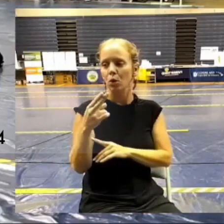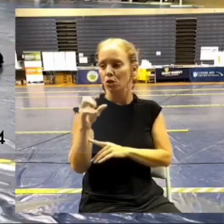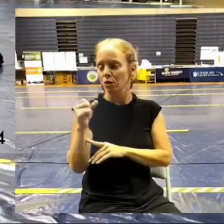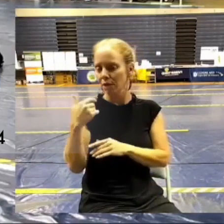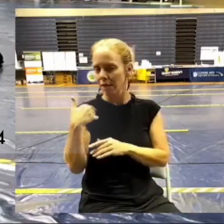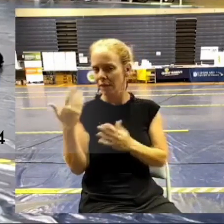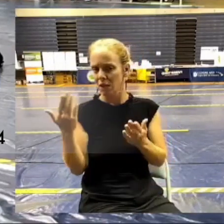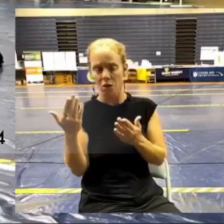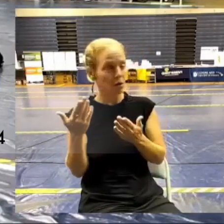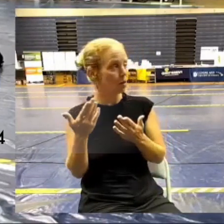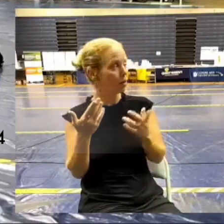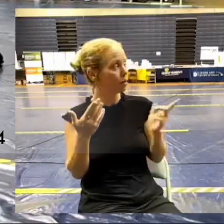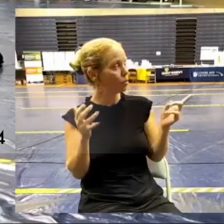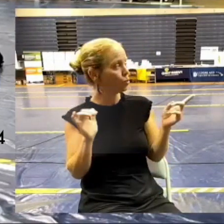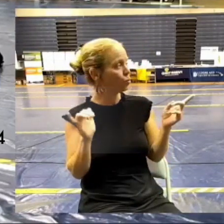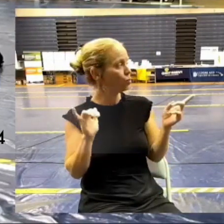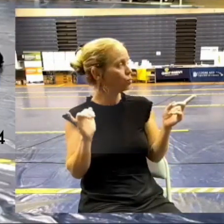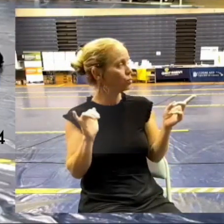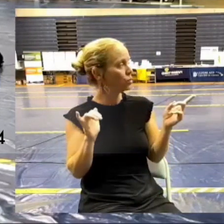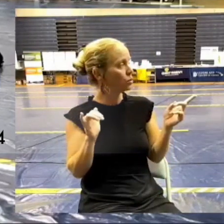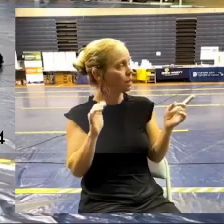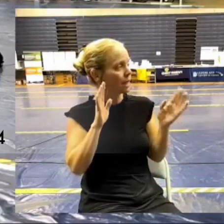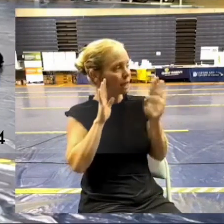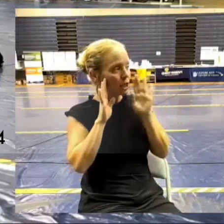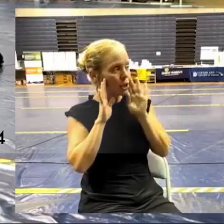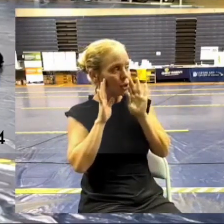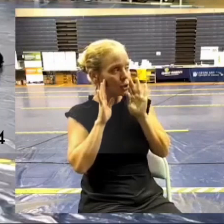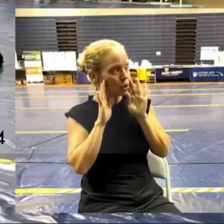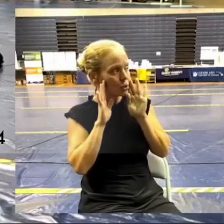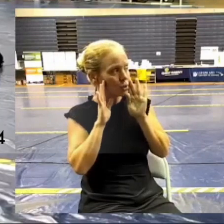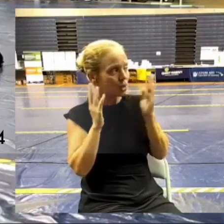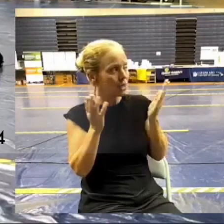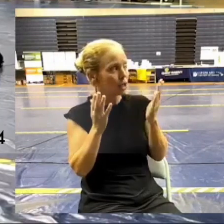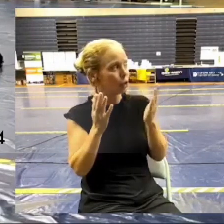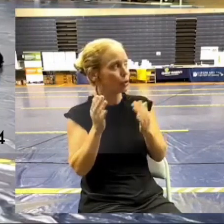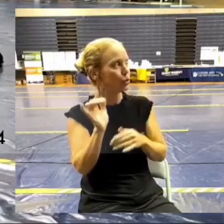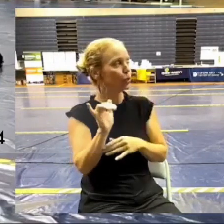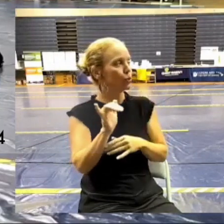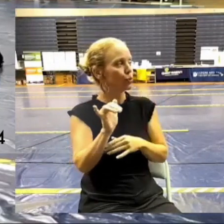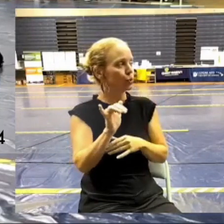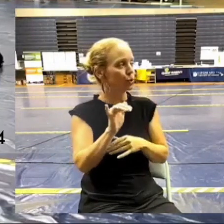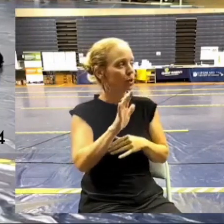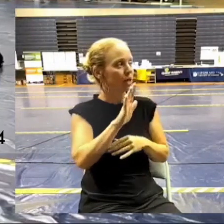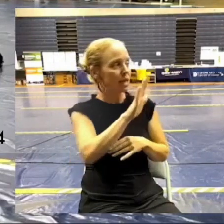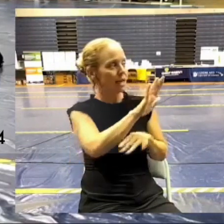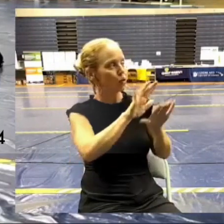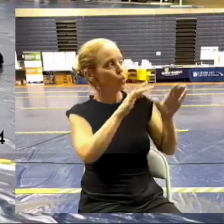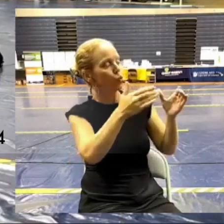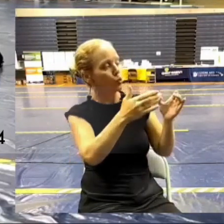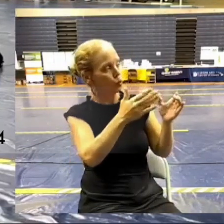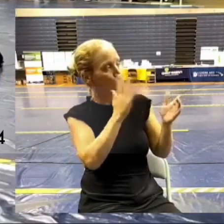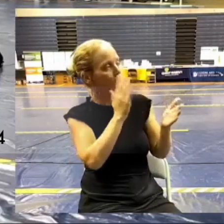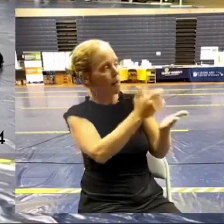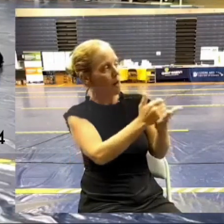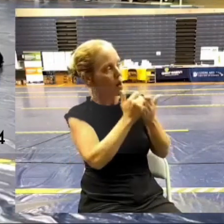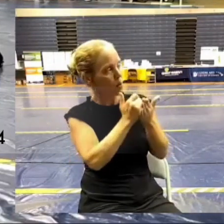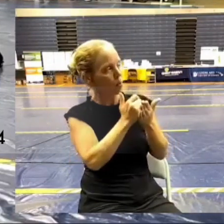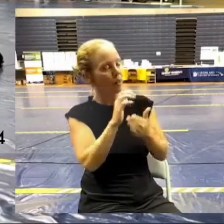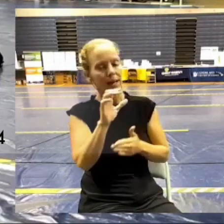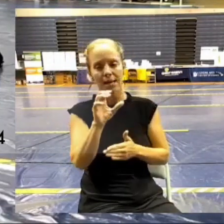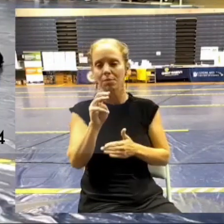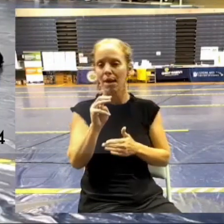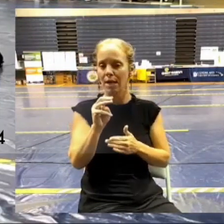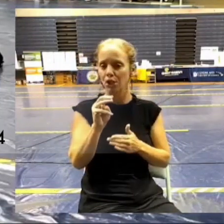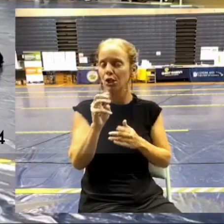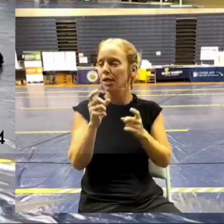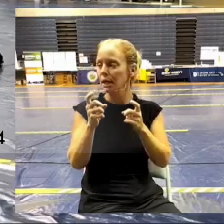too. So I know Mr. Campos is standing right there. He's hearing all this, too. His people is coming over here to help us with that case management